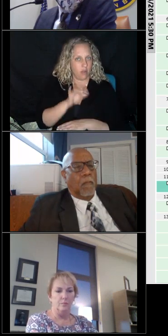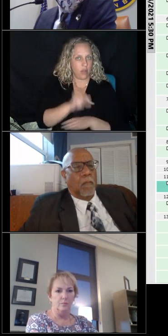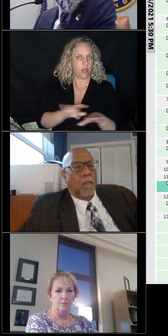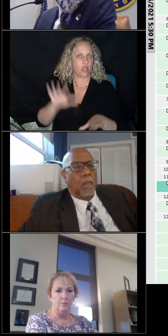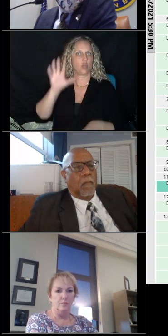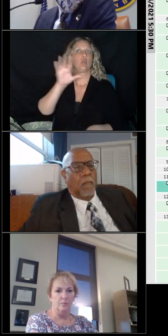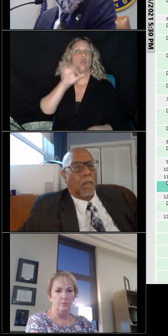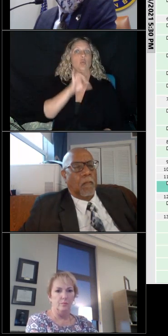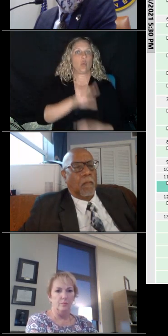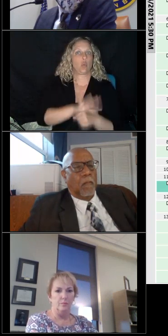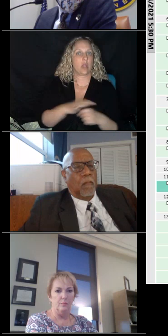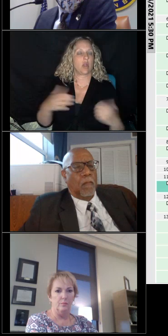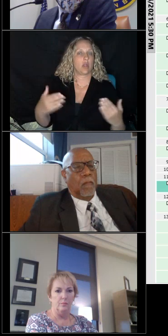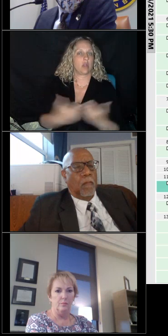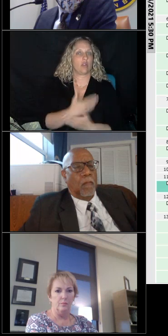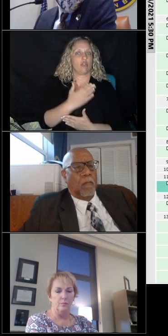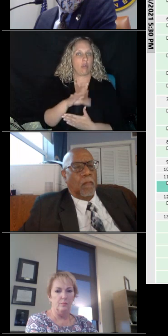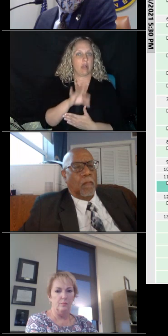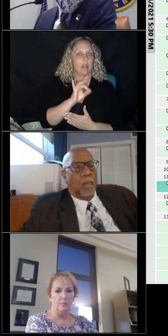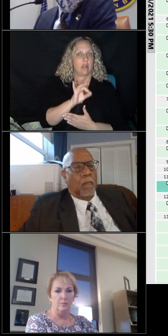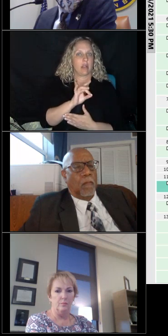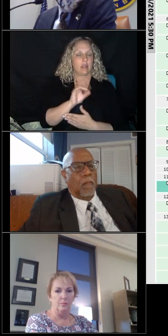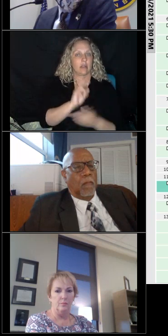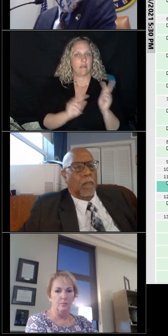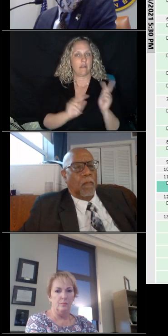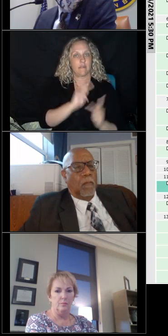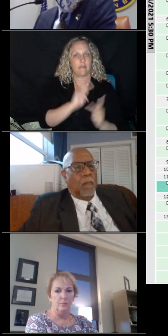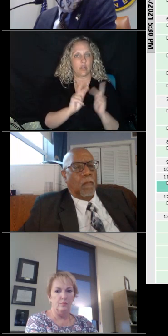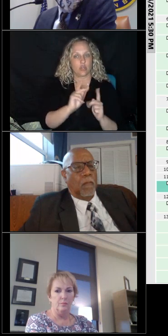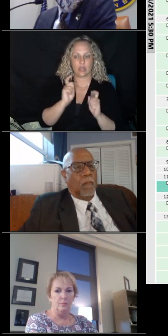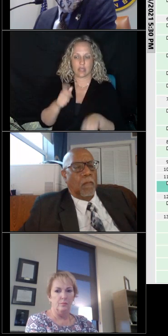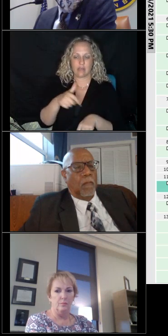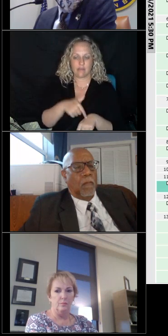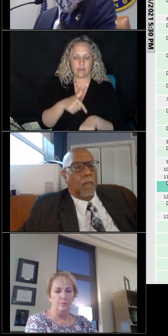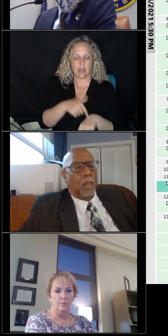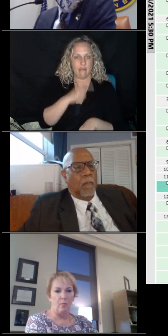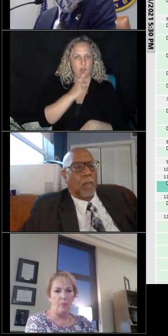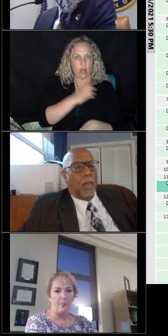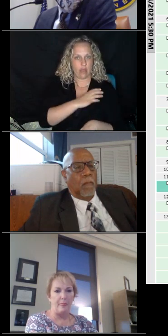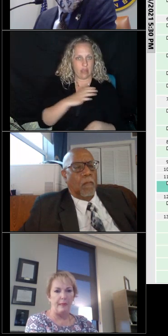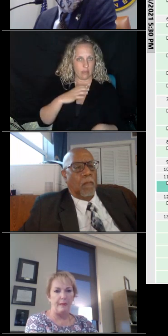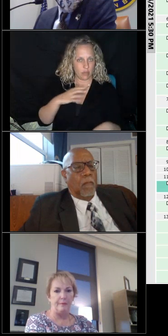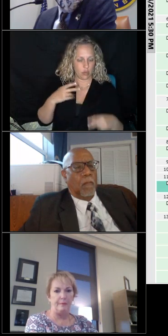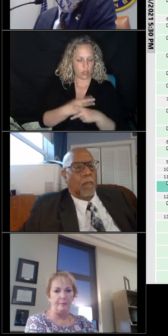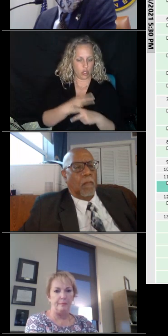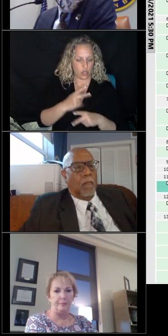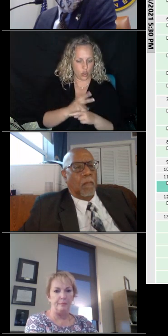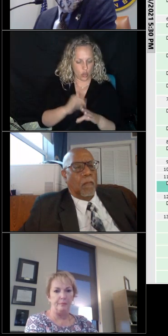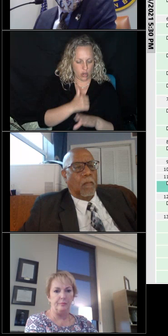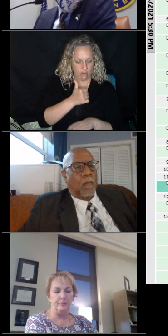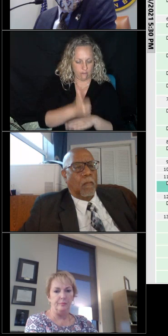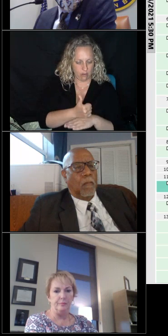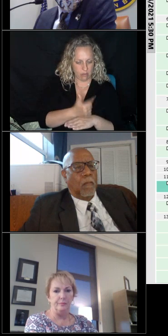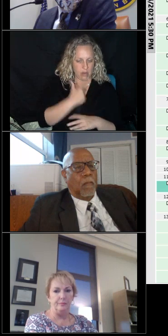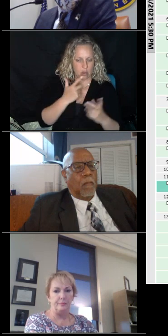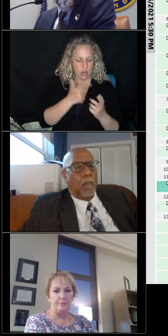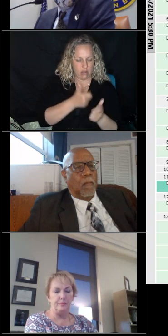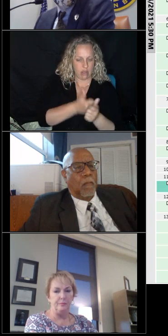elected officials, to give the commission time to digest what the new configuration of the commission was and act